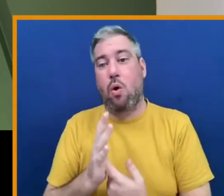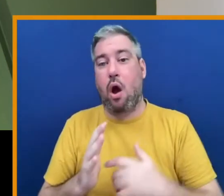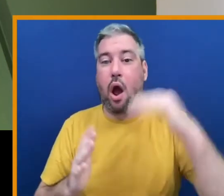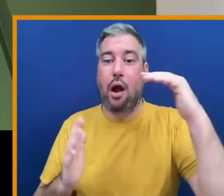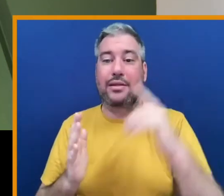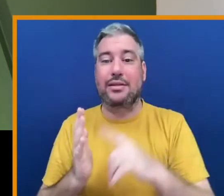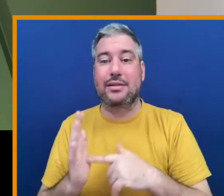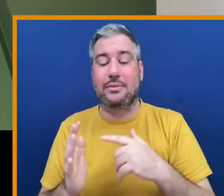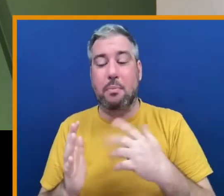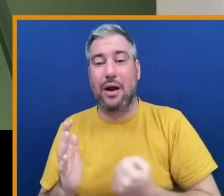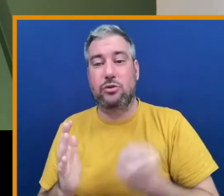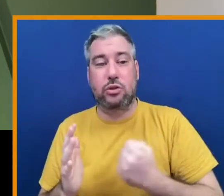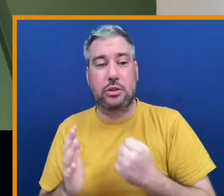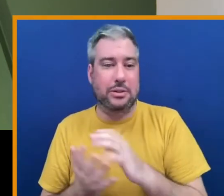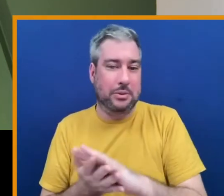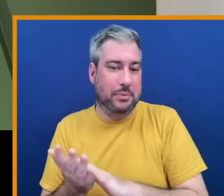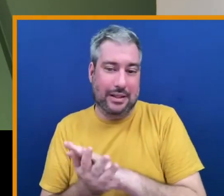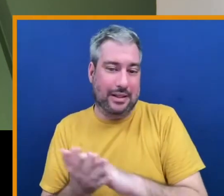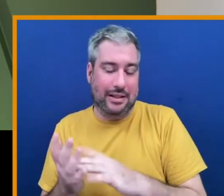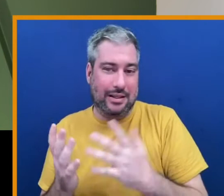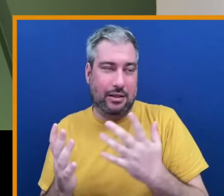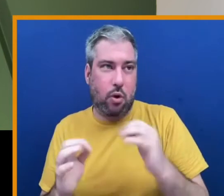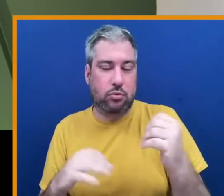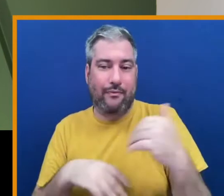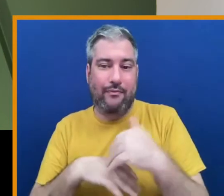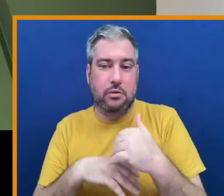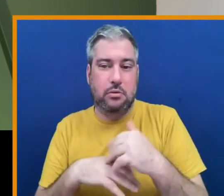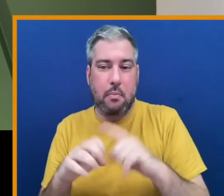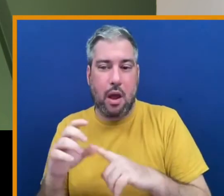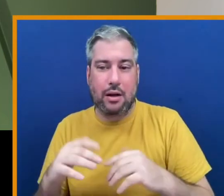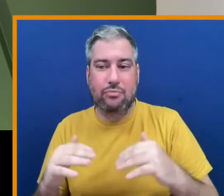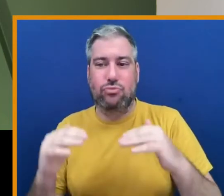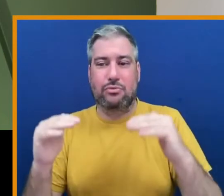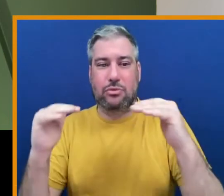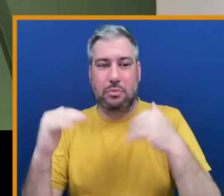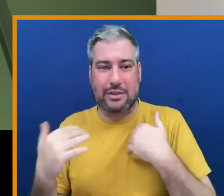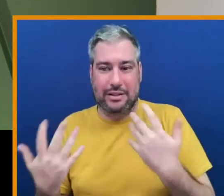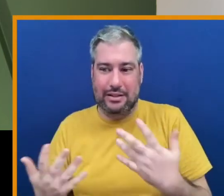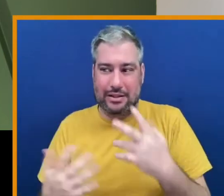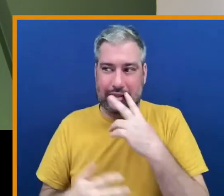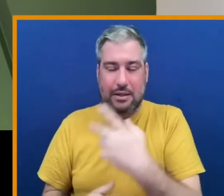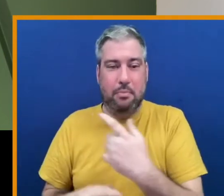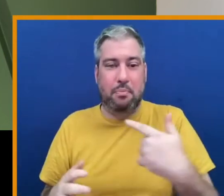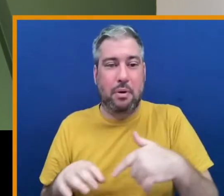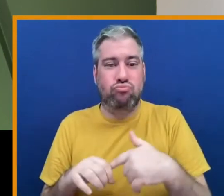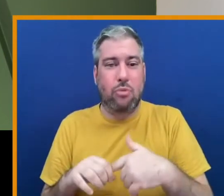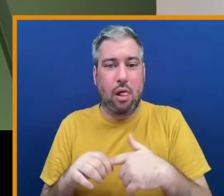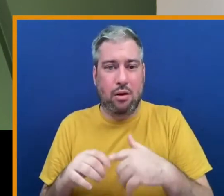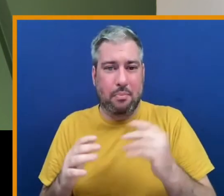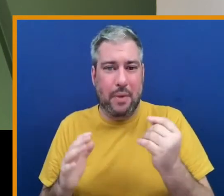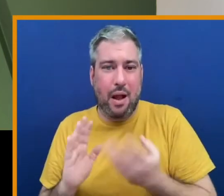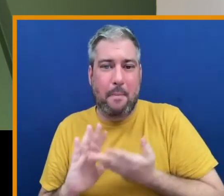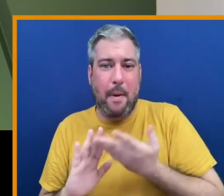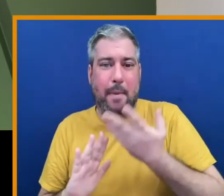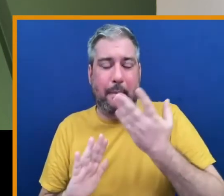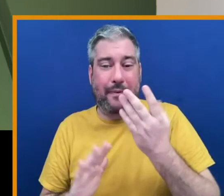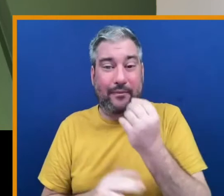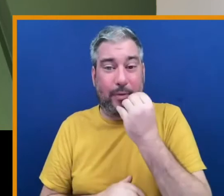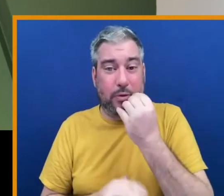of the increases we see at the petrol pumps. We see food is going up, the clothing prices, everything across the board, as other people have